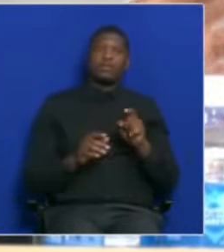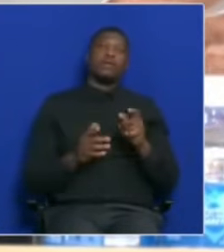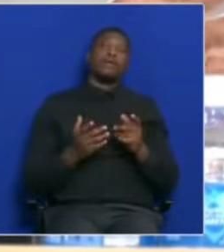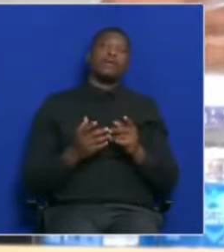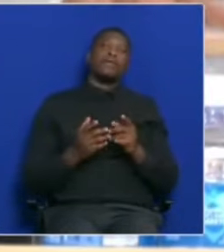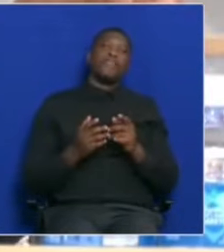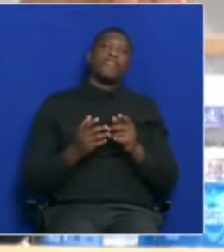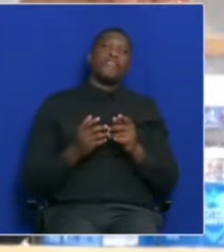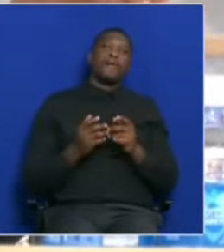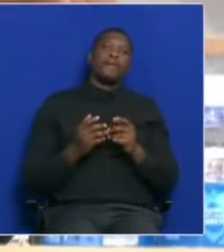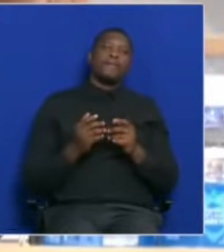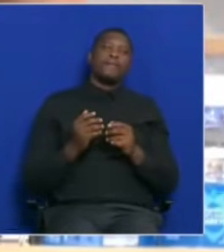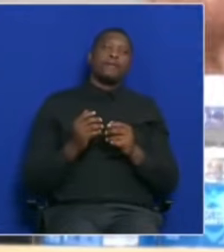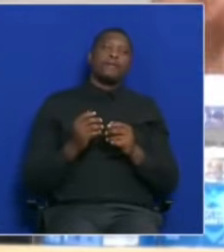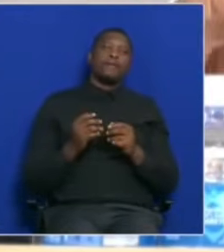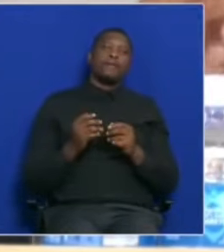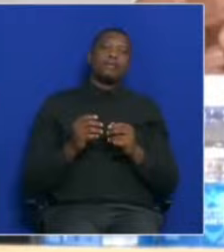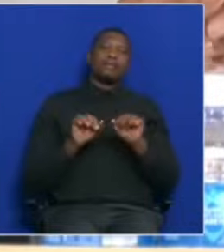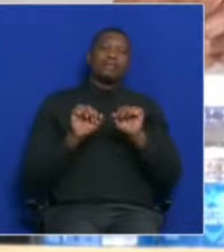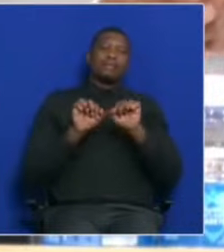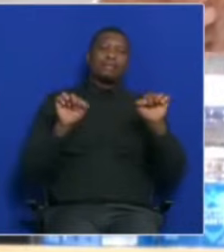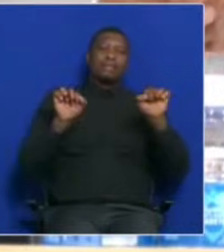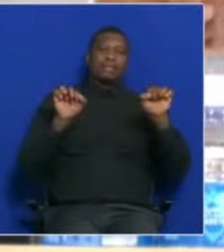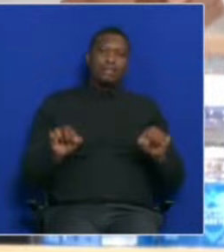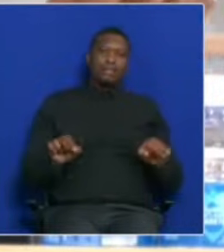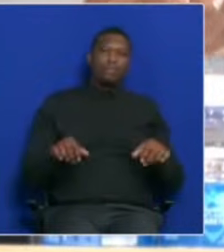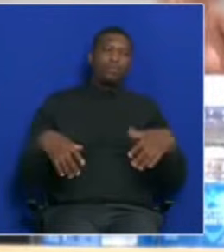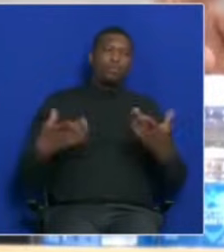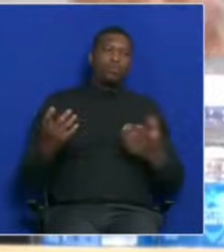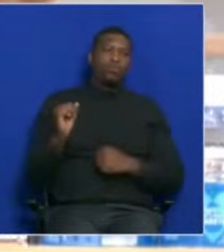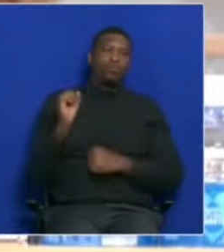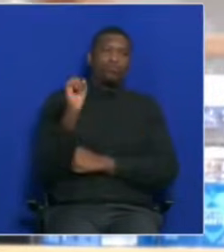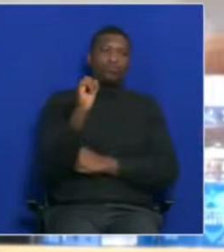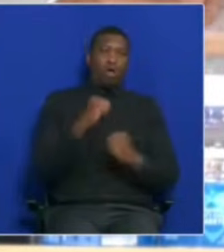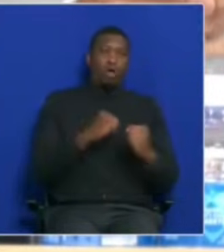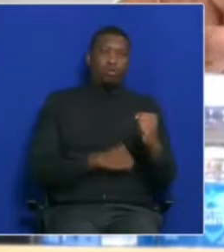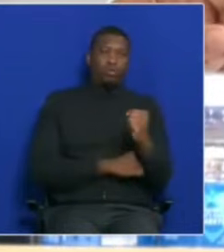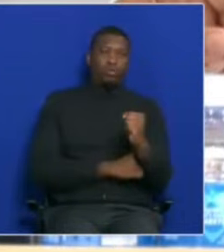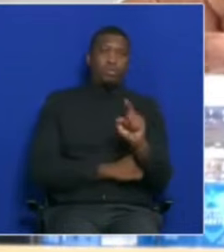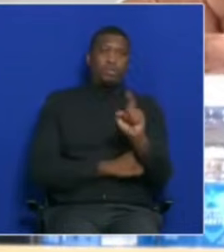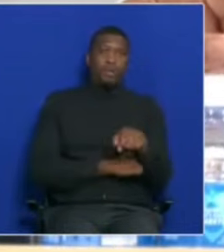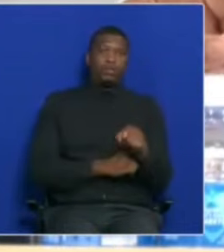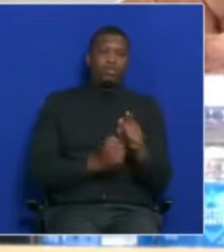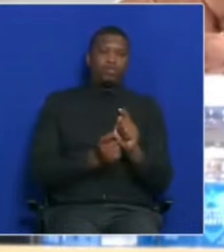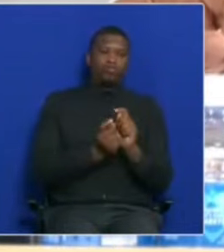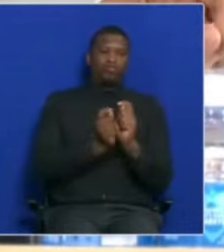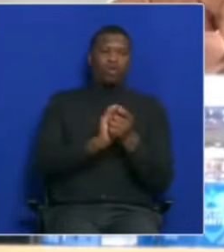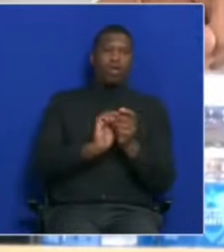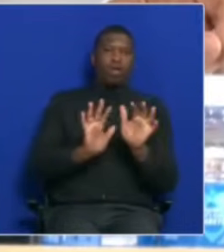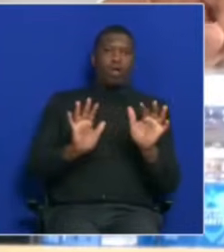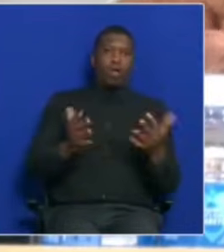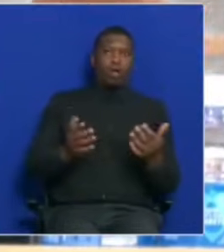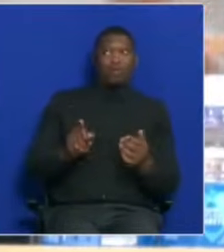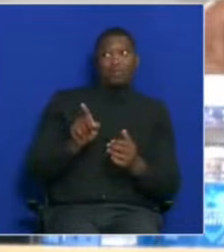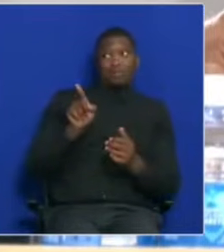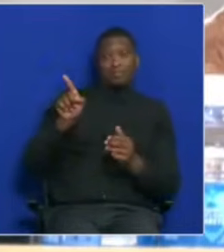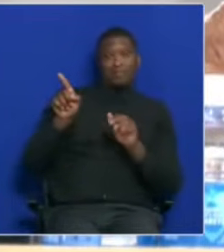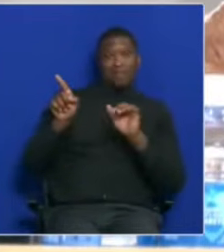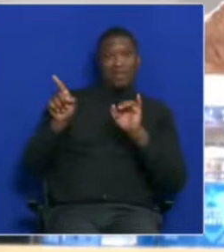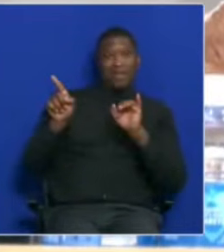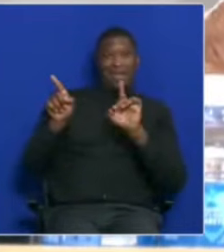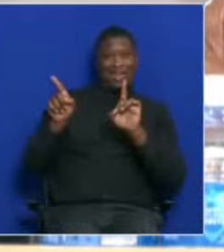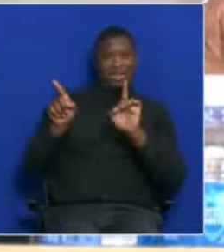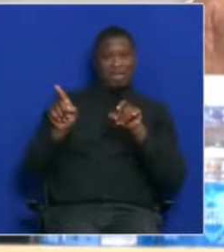be such that the ID should not be immersed in the investigations, should not be